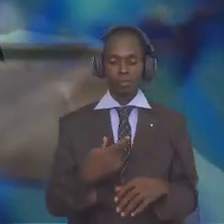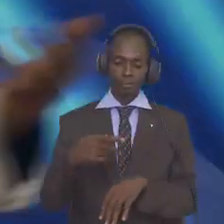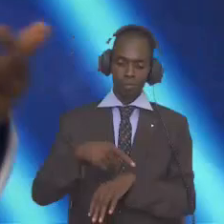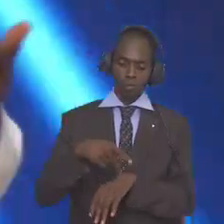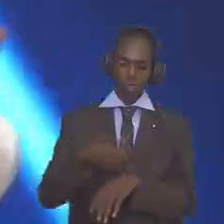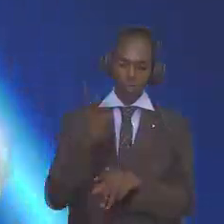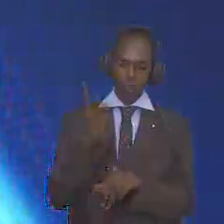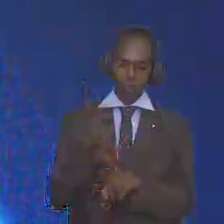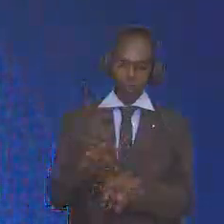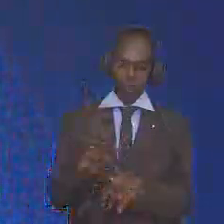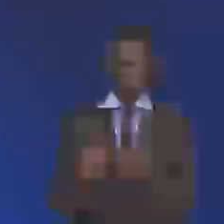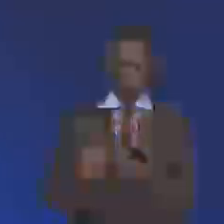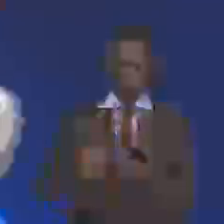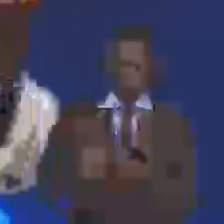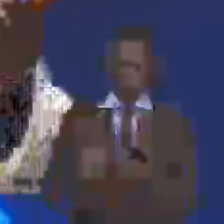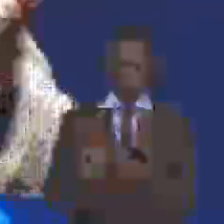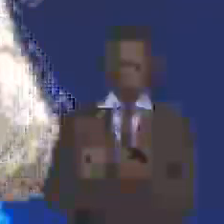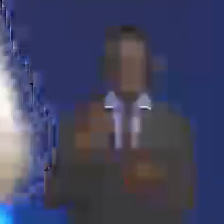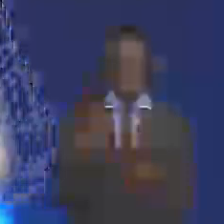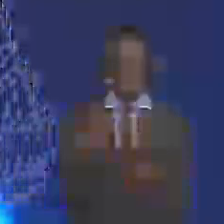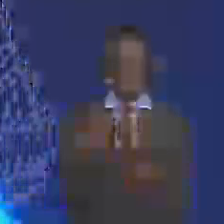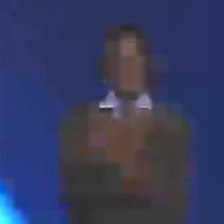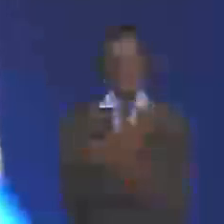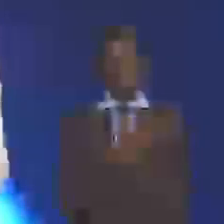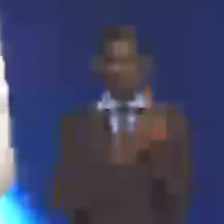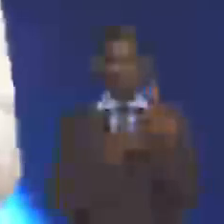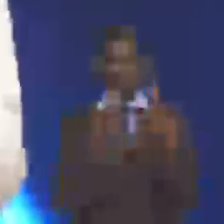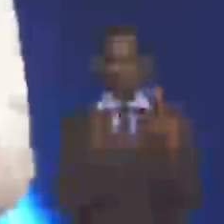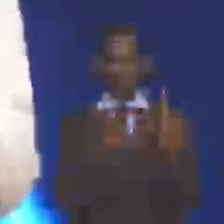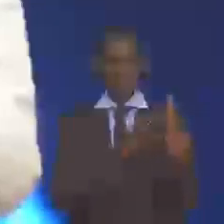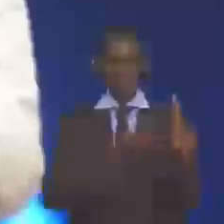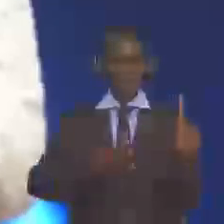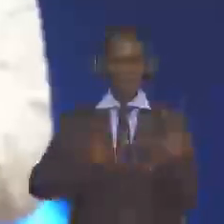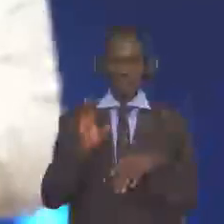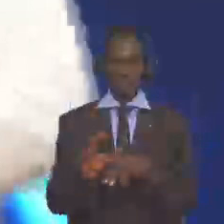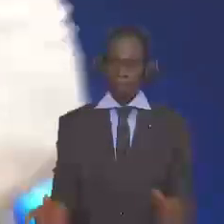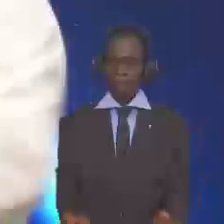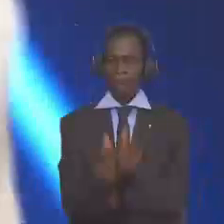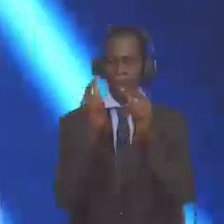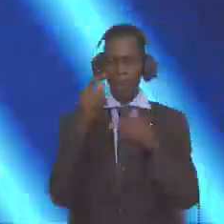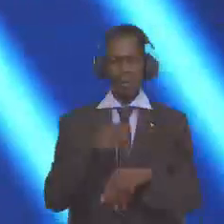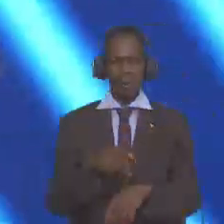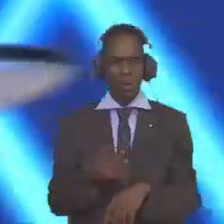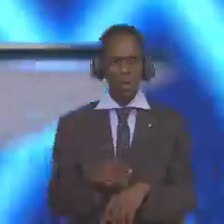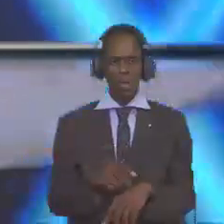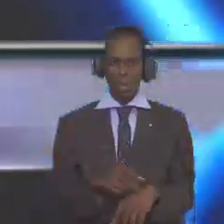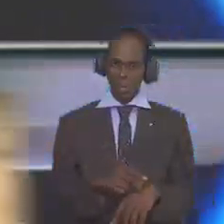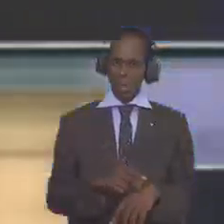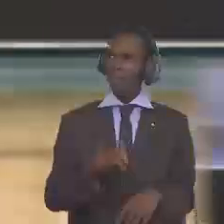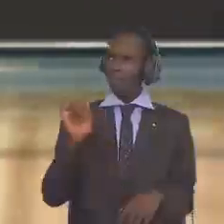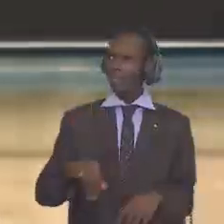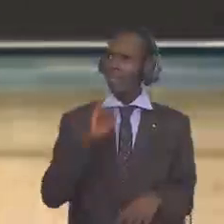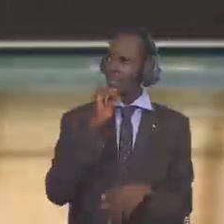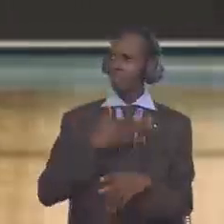of the prison, and then one of the members of the church met him and still was able, that's my